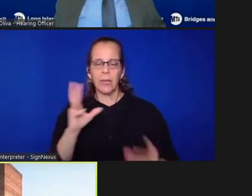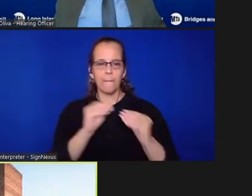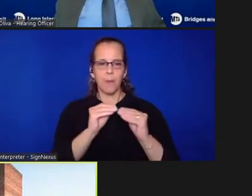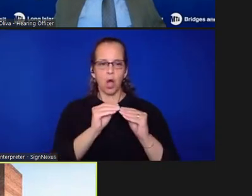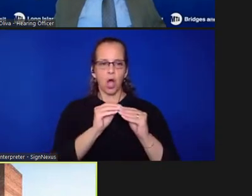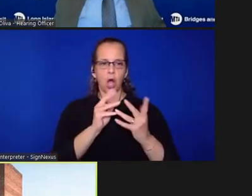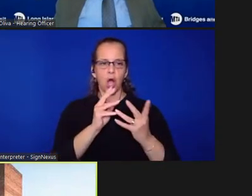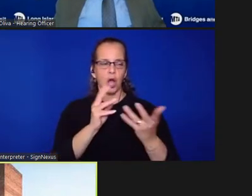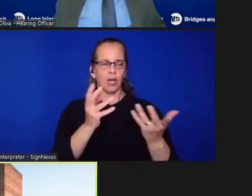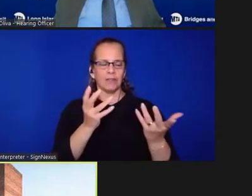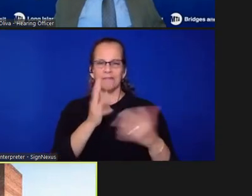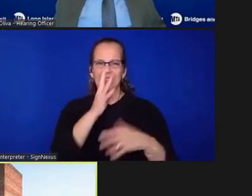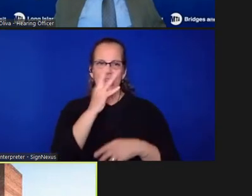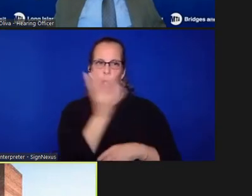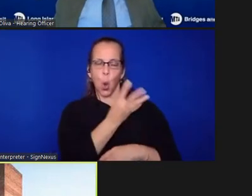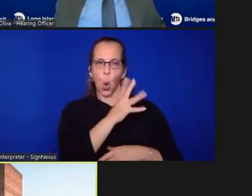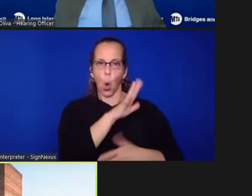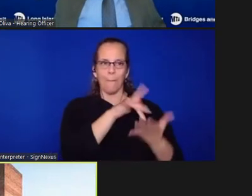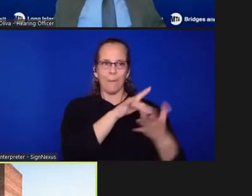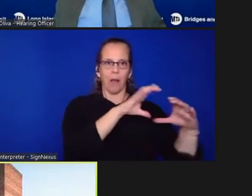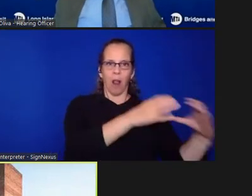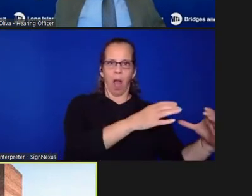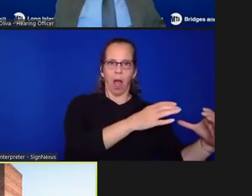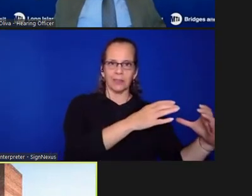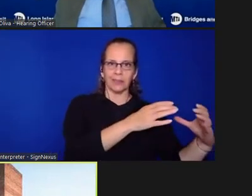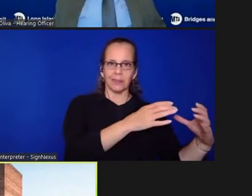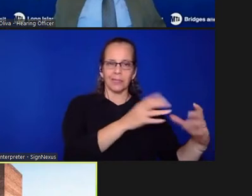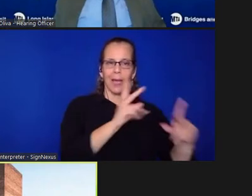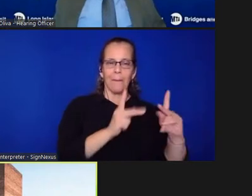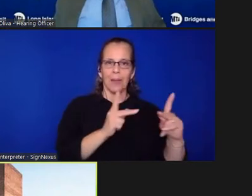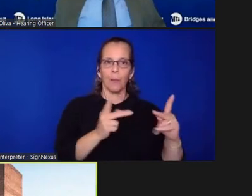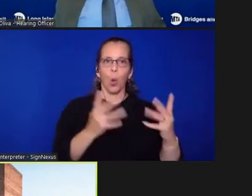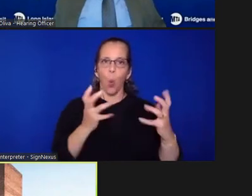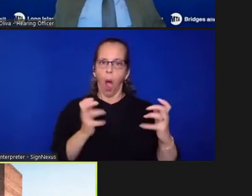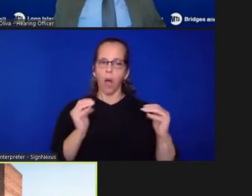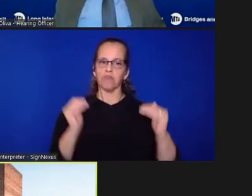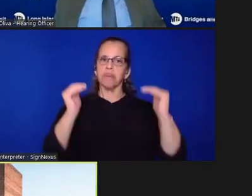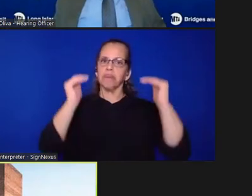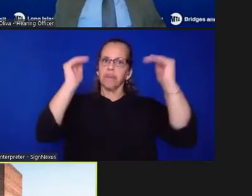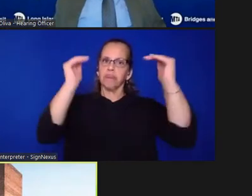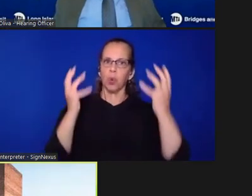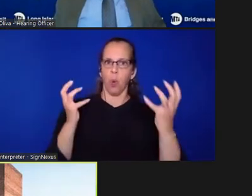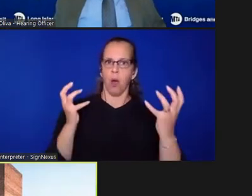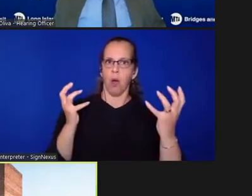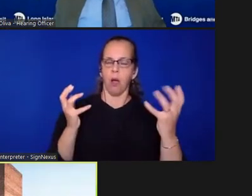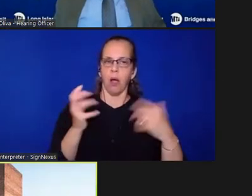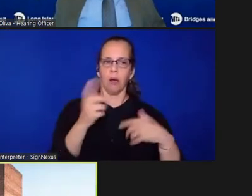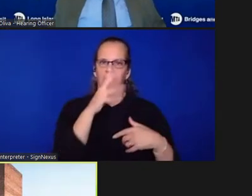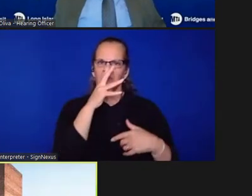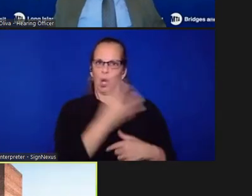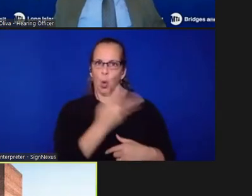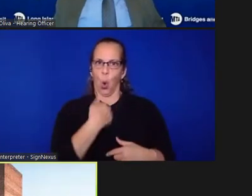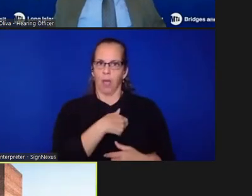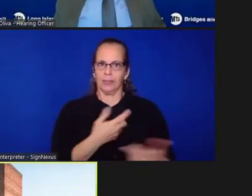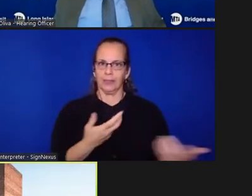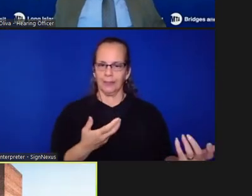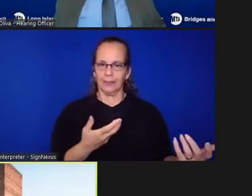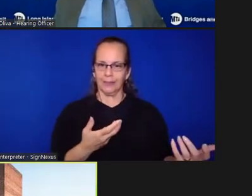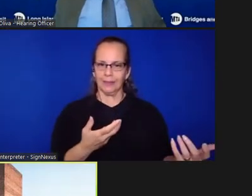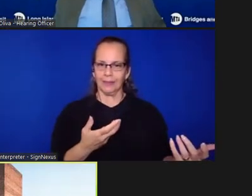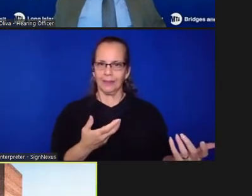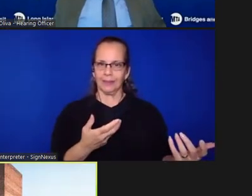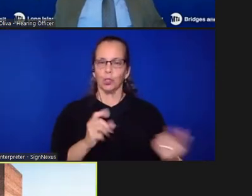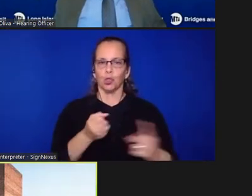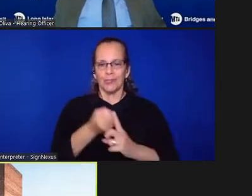ignored the people who were aspiring to you know climb up the ladder so to speak um by impacting disproportionately communities